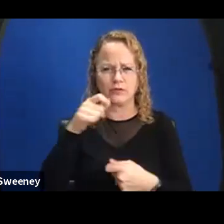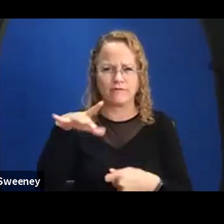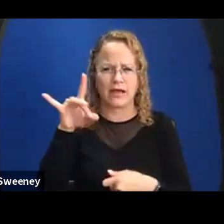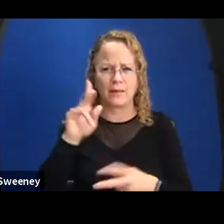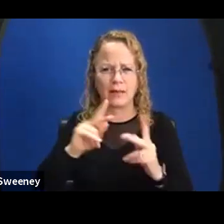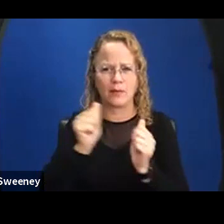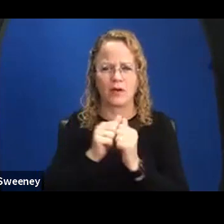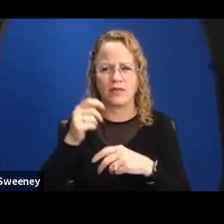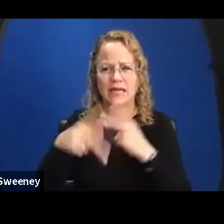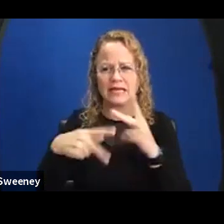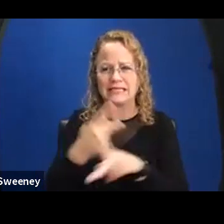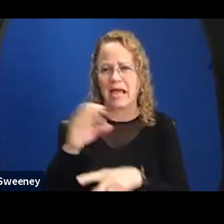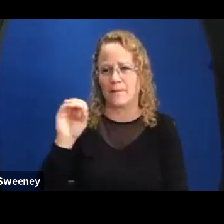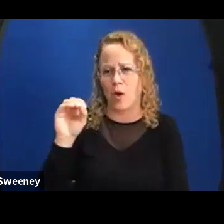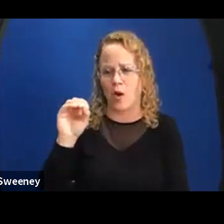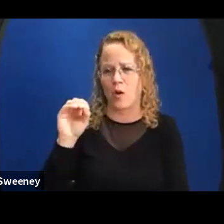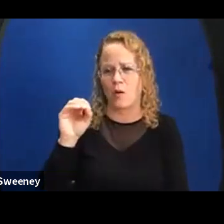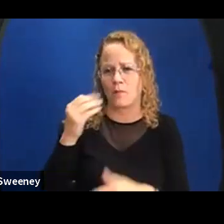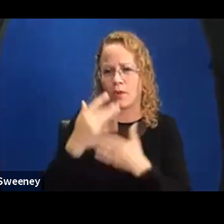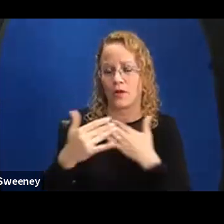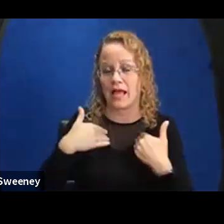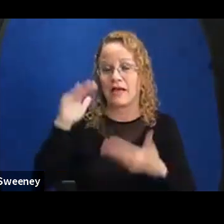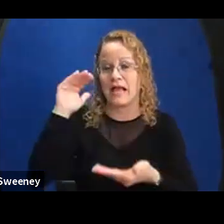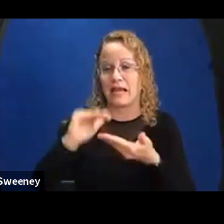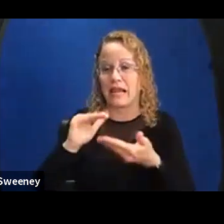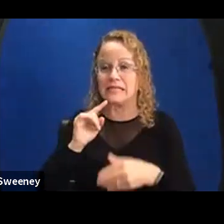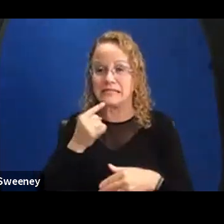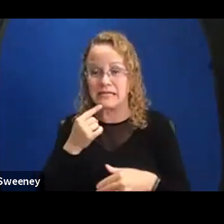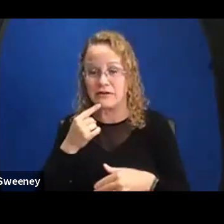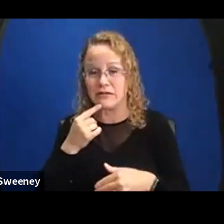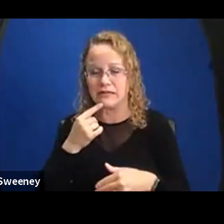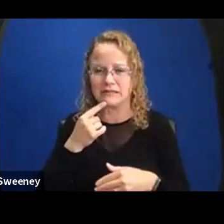with type O blood seem to have less serious complications than people with type